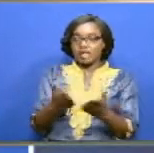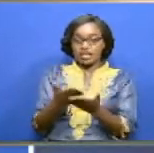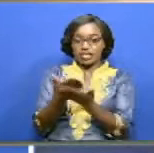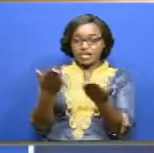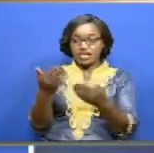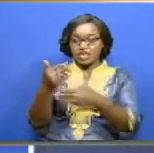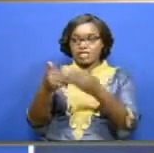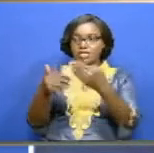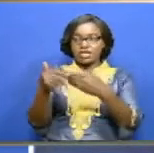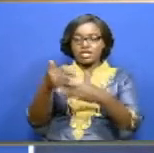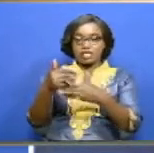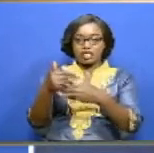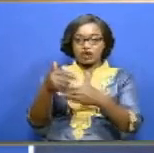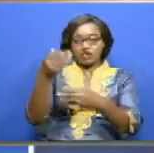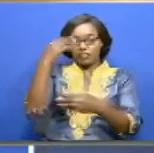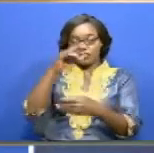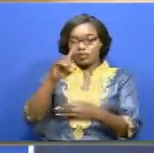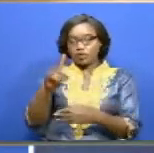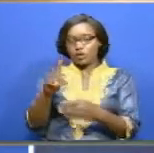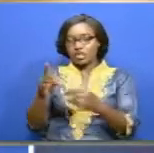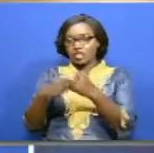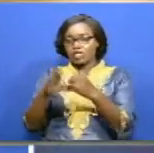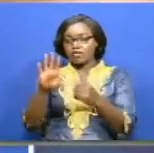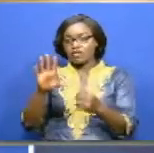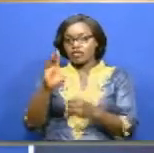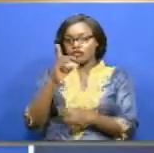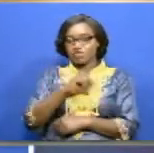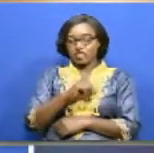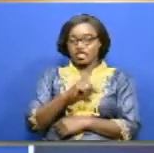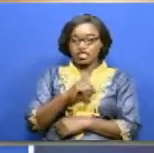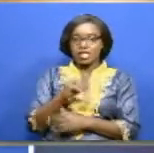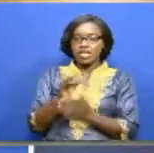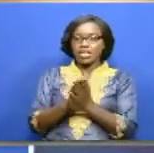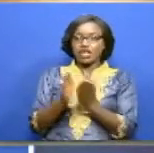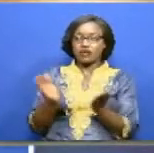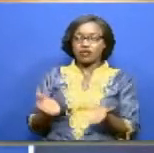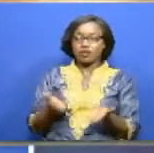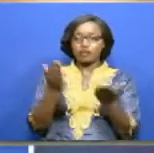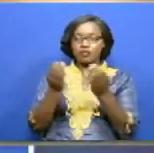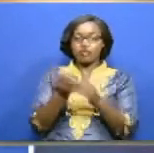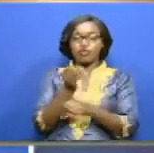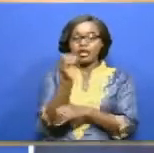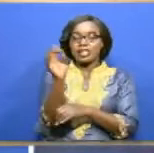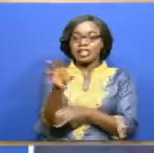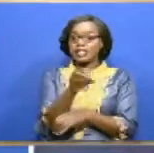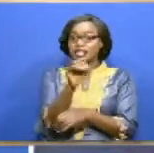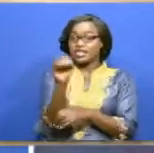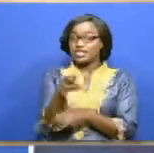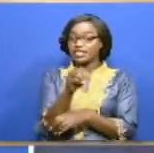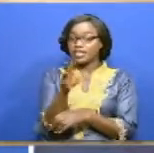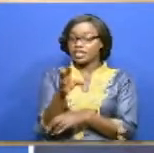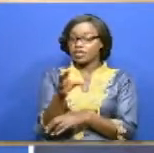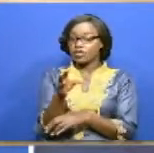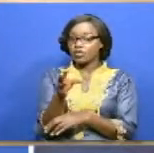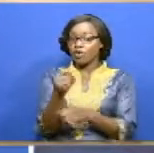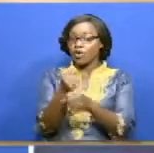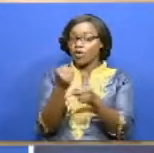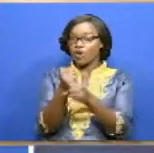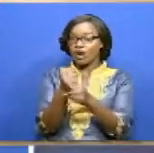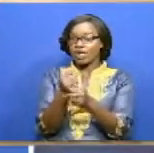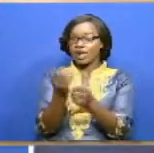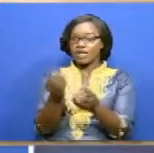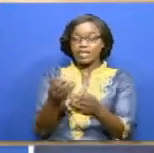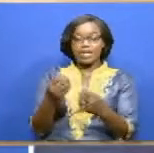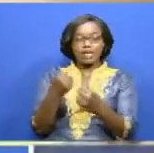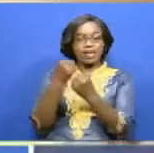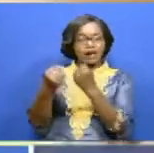structures on the headworks of phase one are 95% complete and will improve irrigation efficiency, hence increased yields and food security